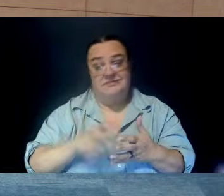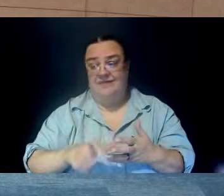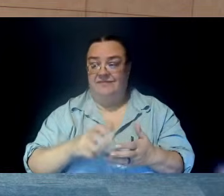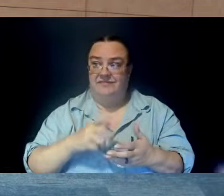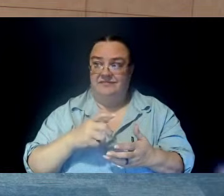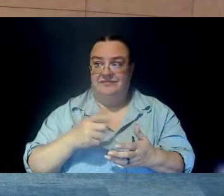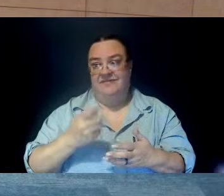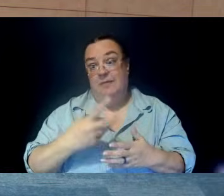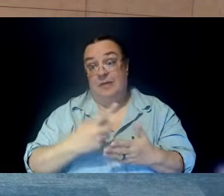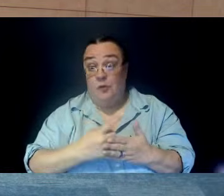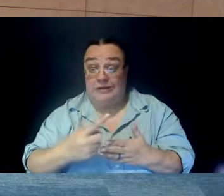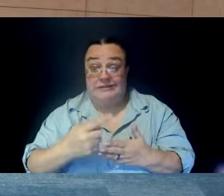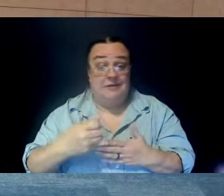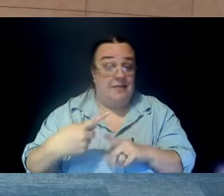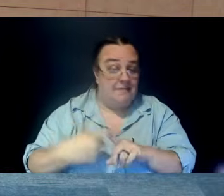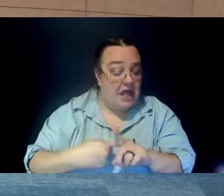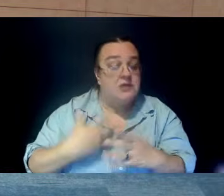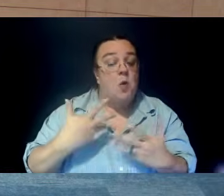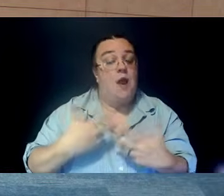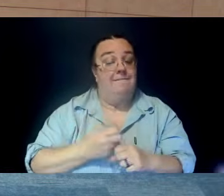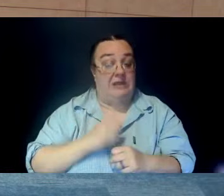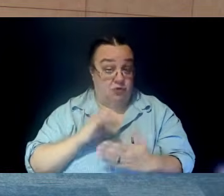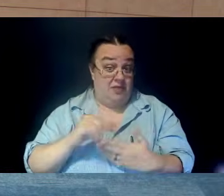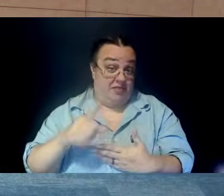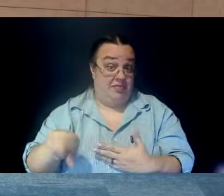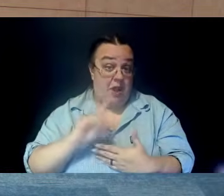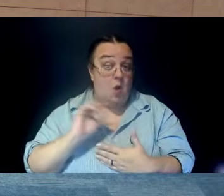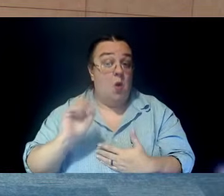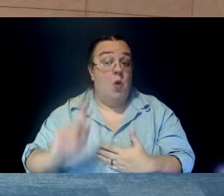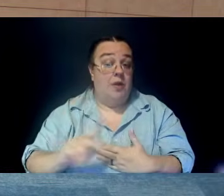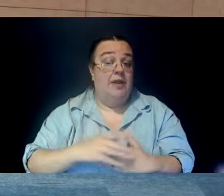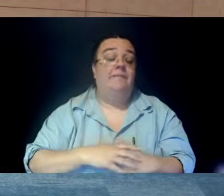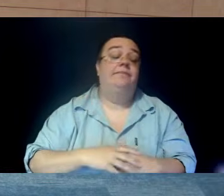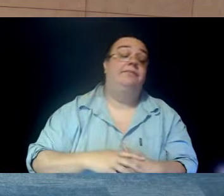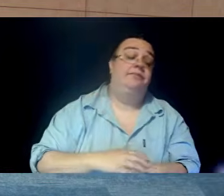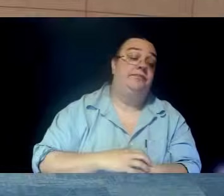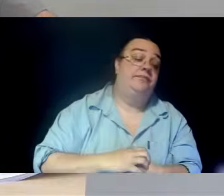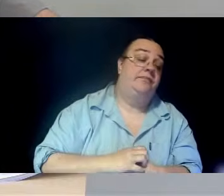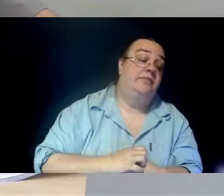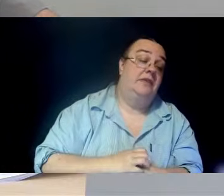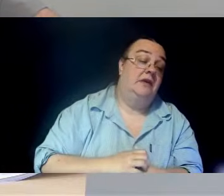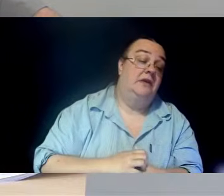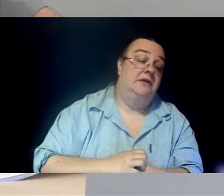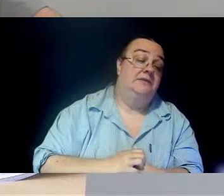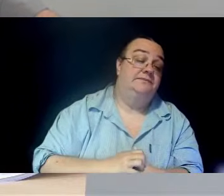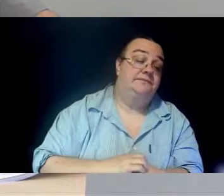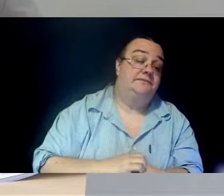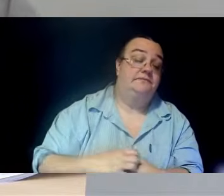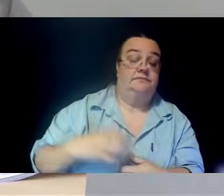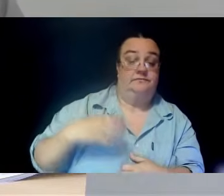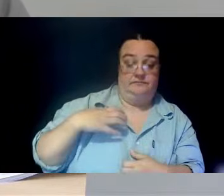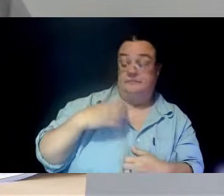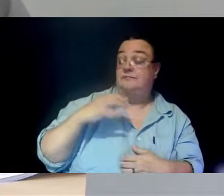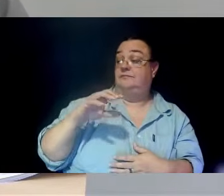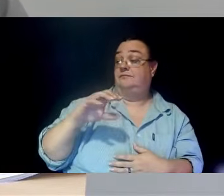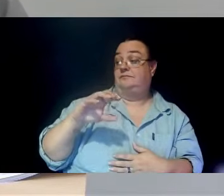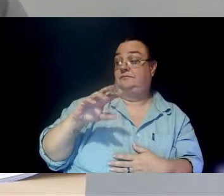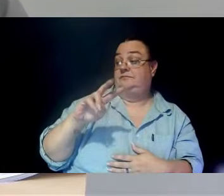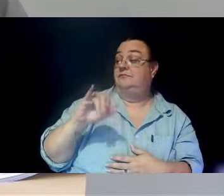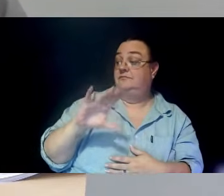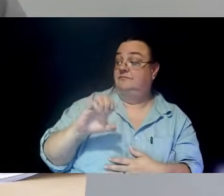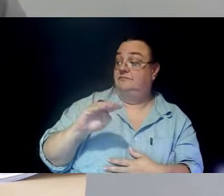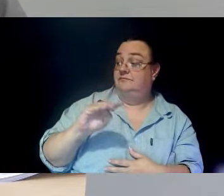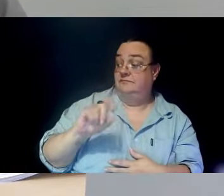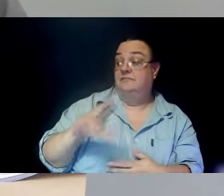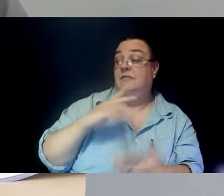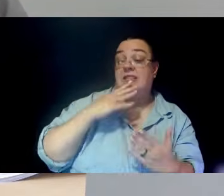and I just want to make sure that they're okay. Yeah. Well, Madam Vice Mayor, thank you for that. I